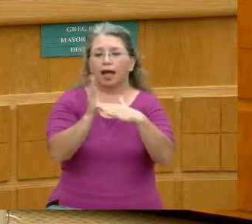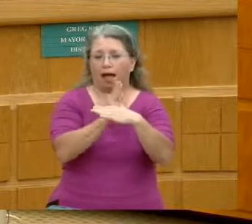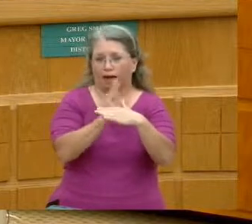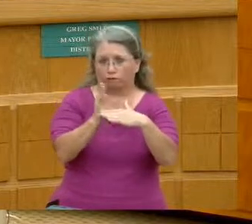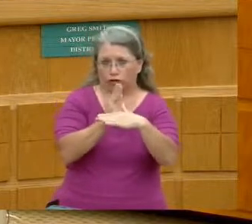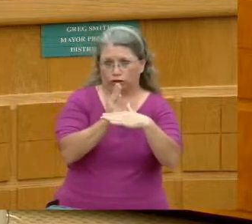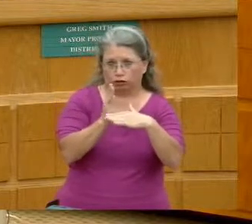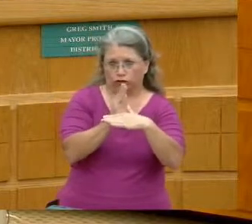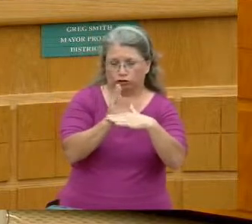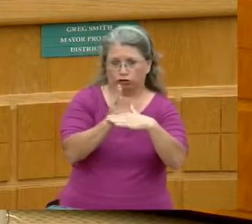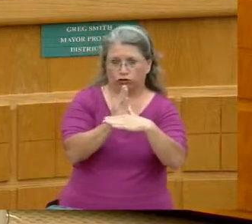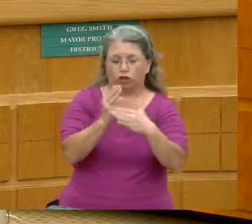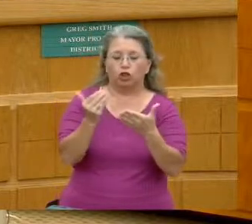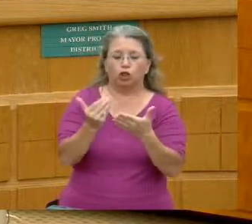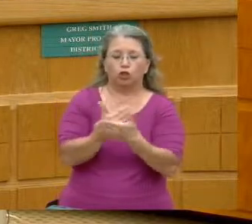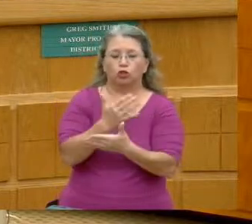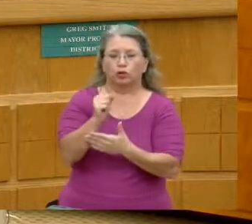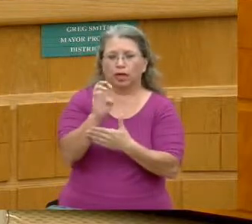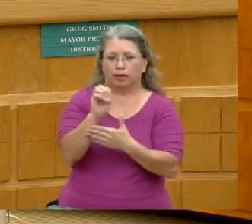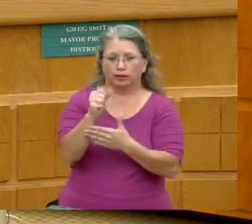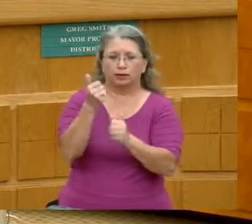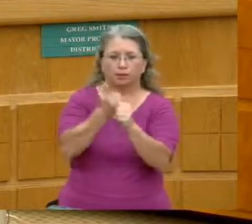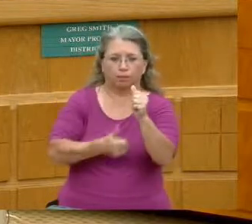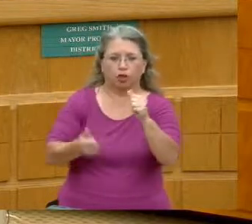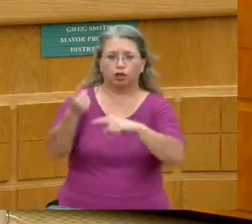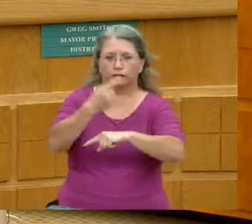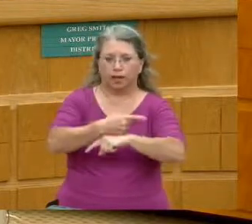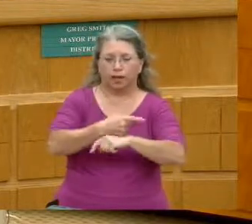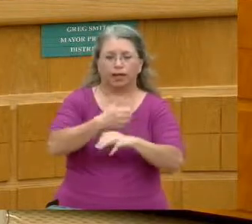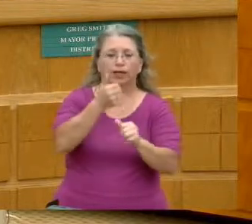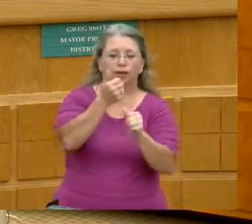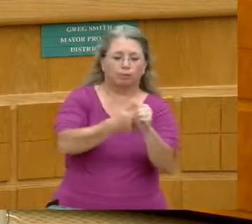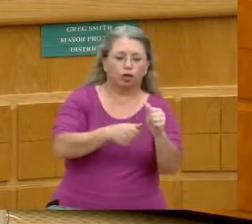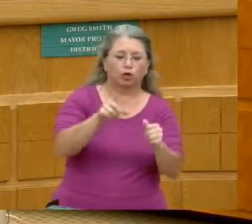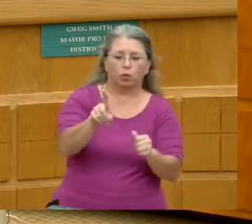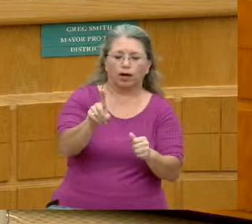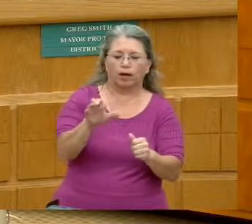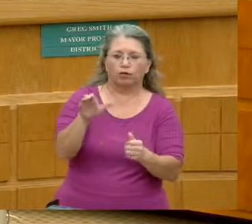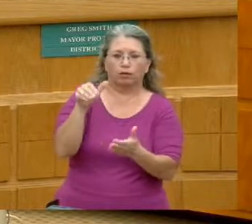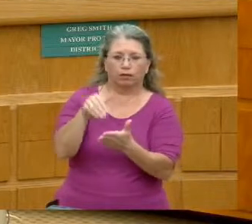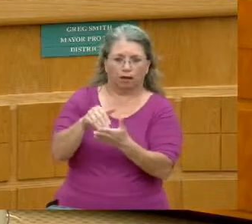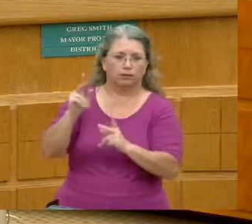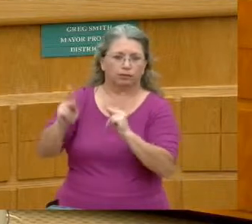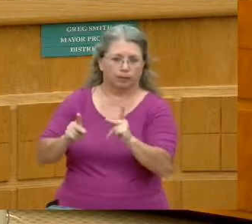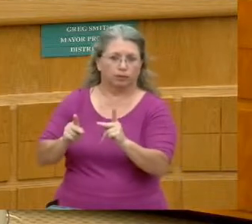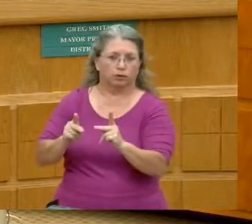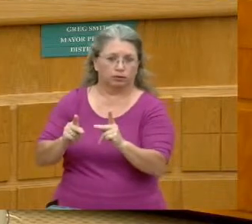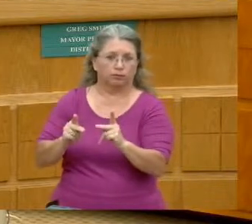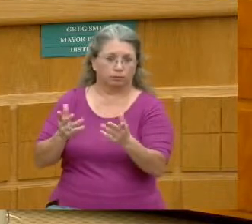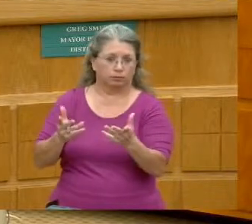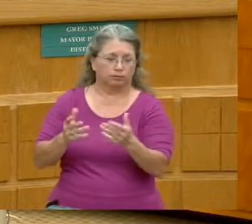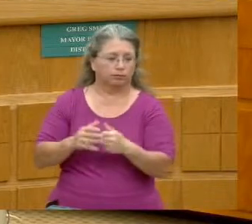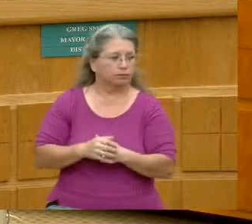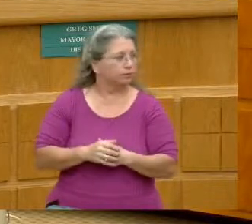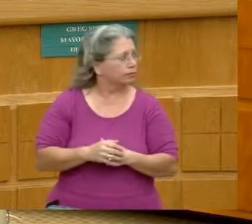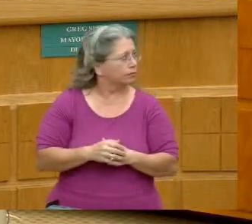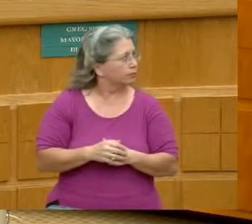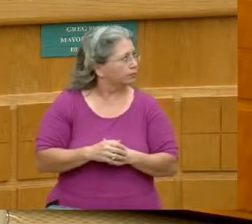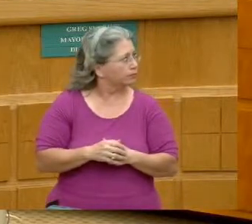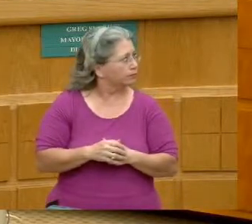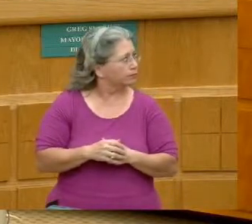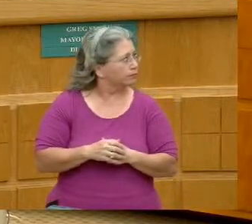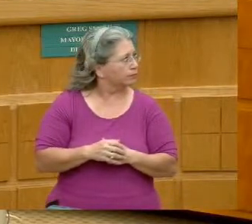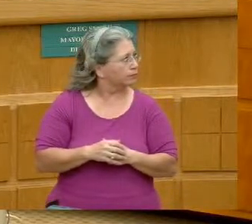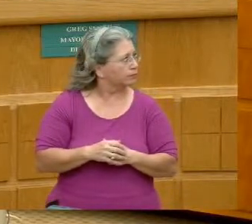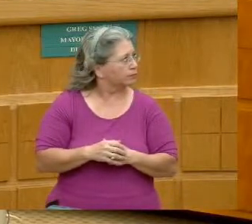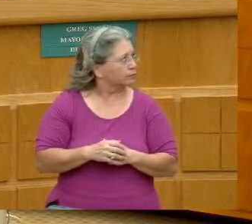of the new cases per day per 100,000 individuals in the different areas. And here, unlike with the